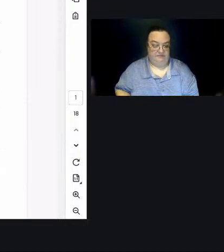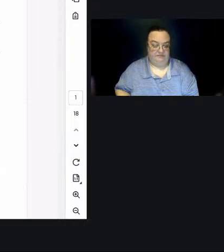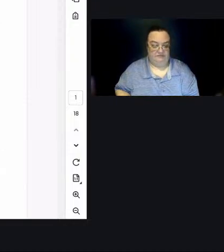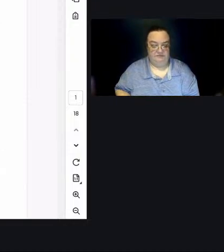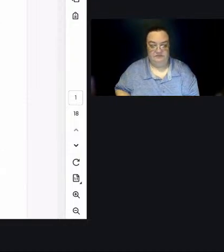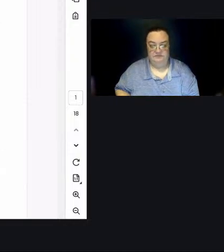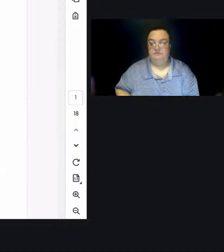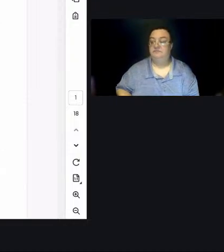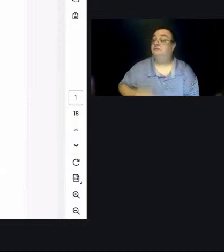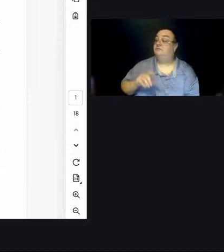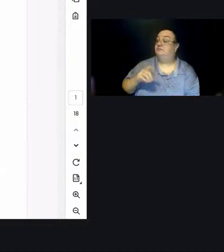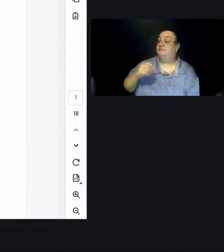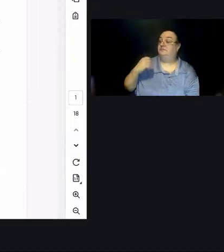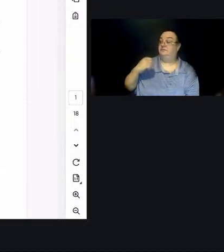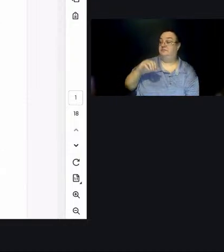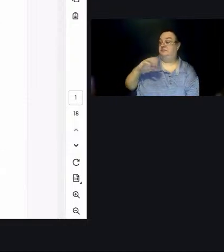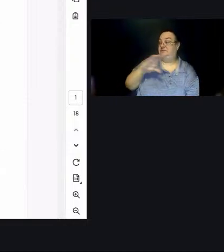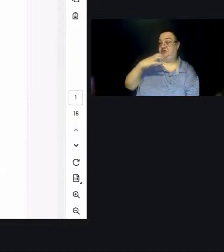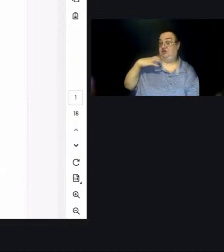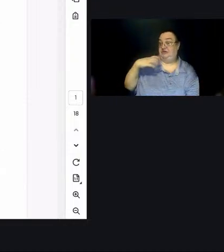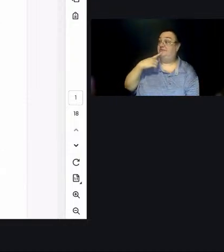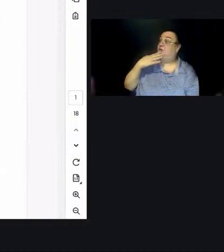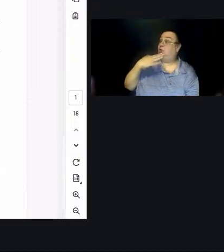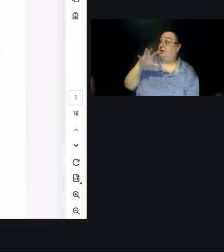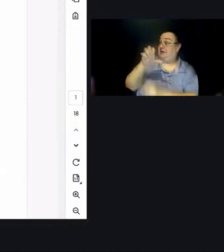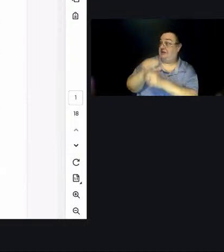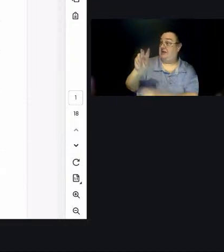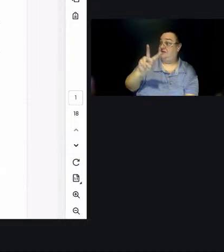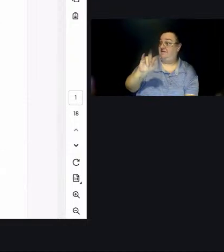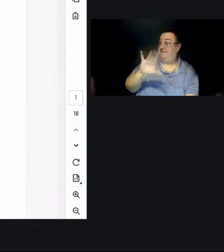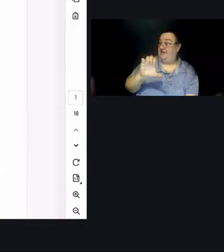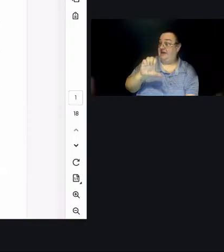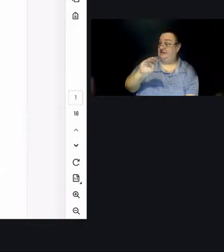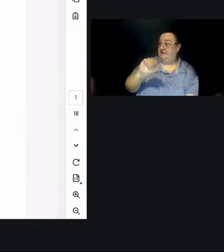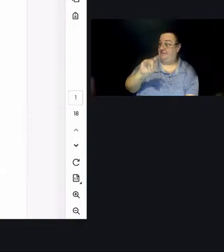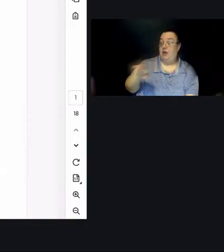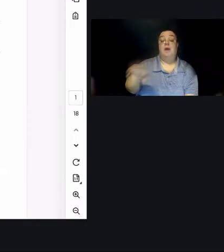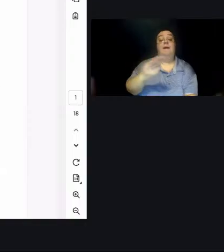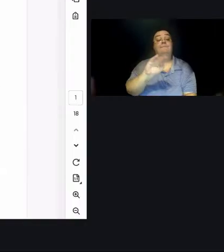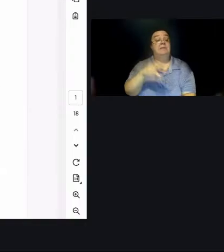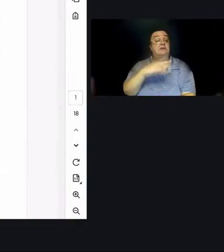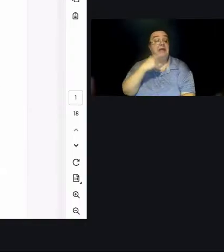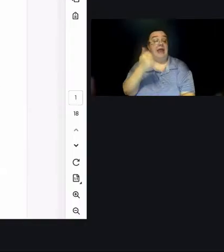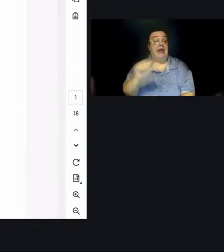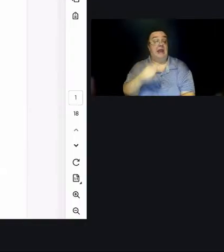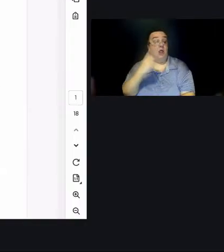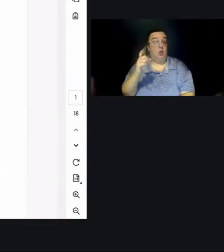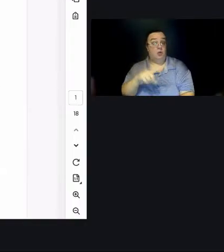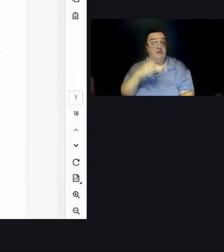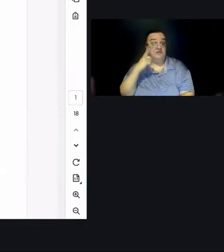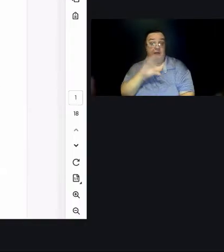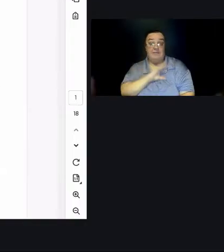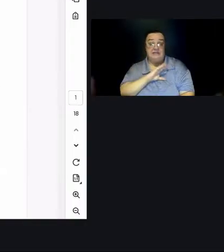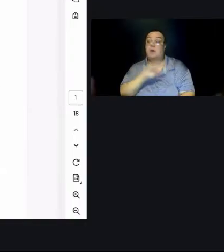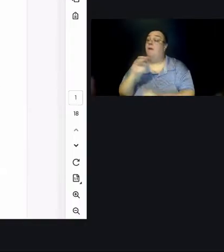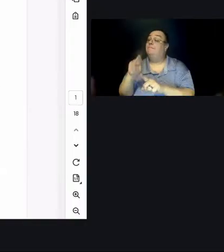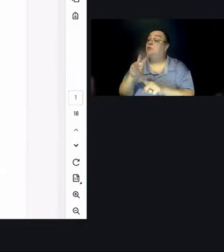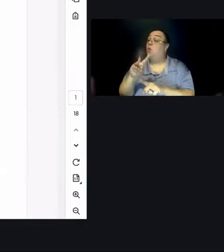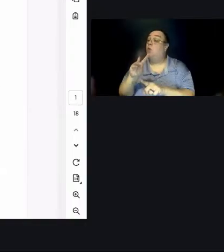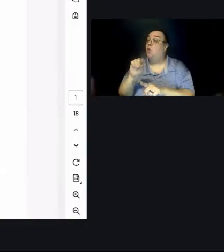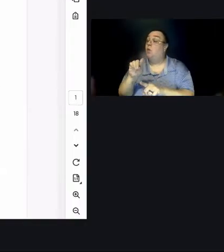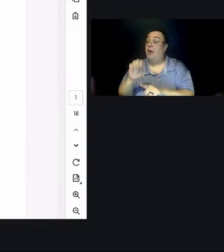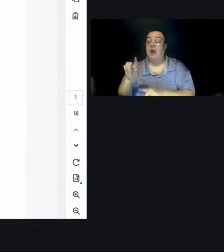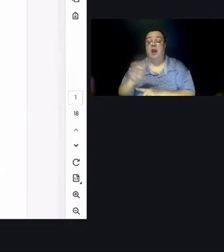Almost. Anyone else, questions for the police department? Mr. Wade? I just want